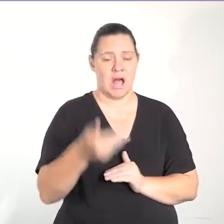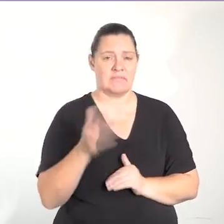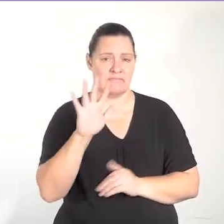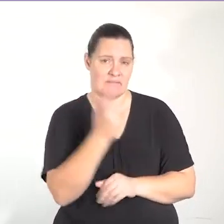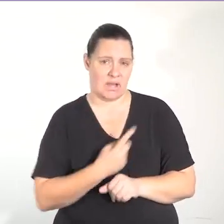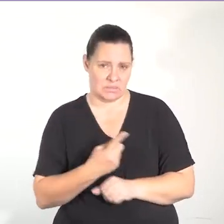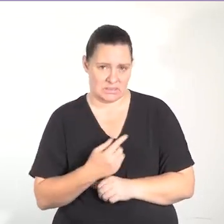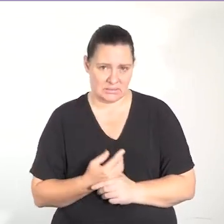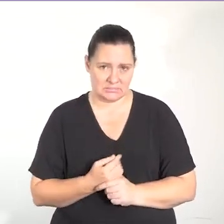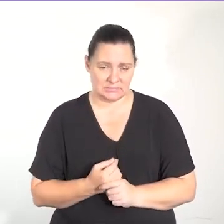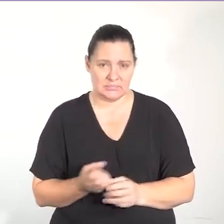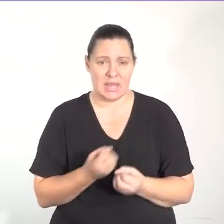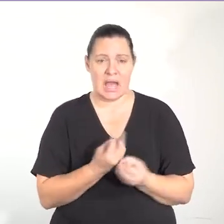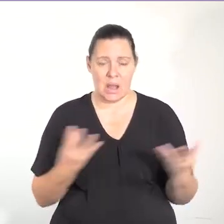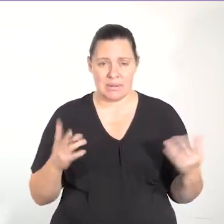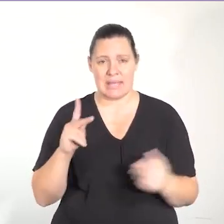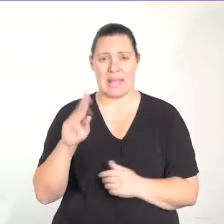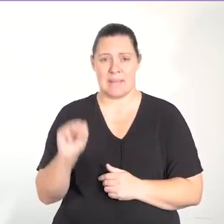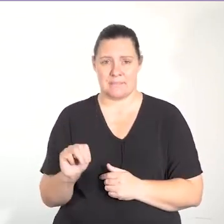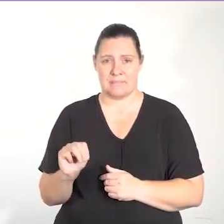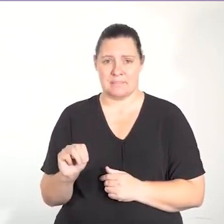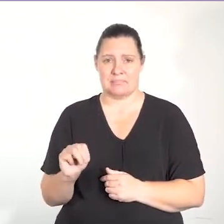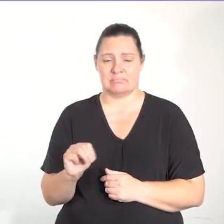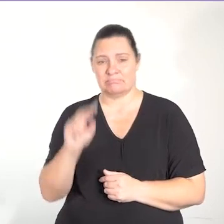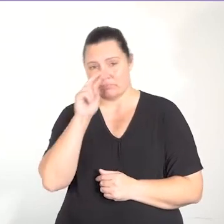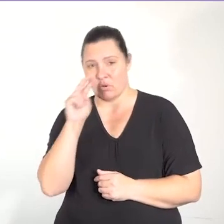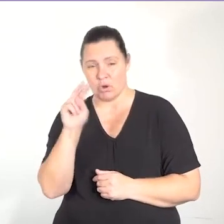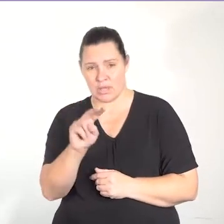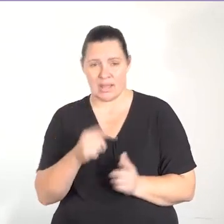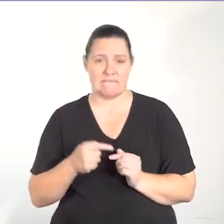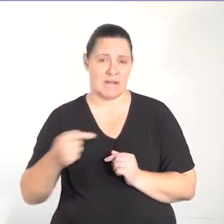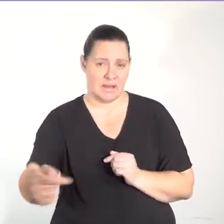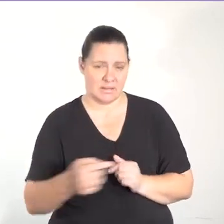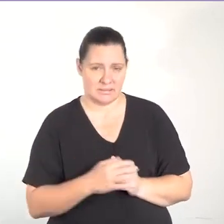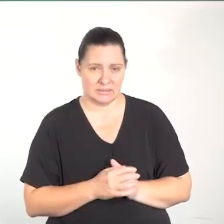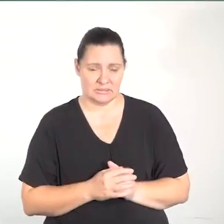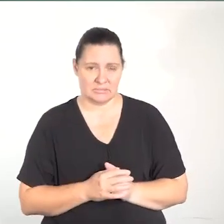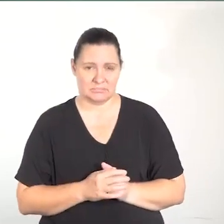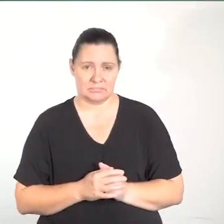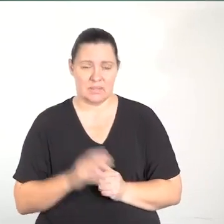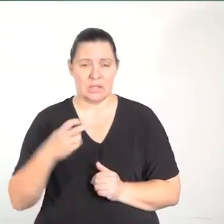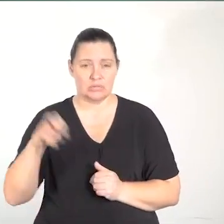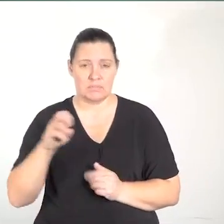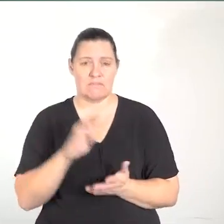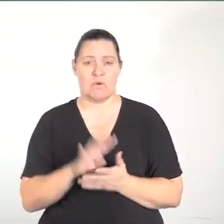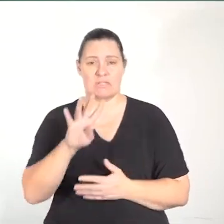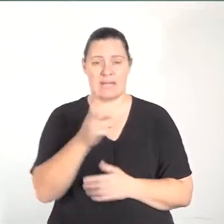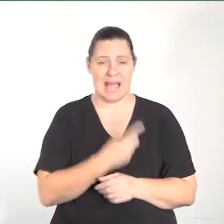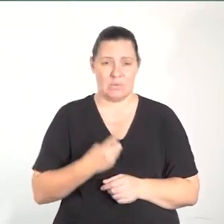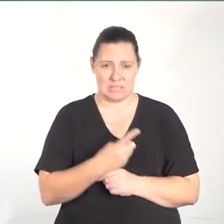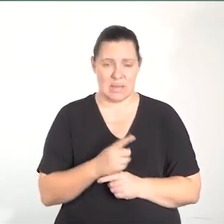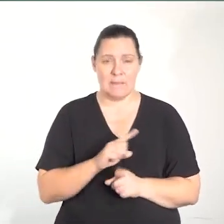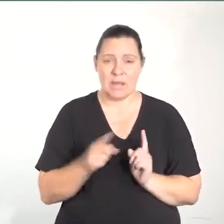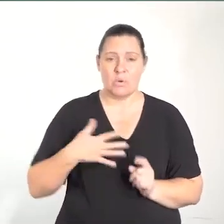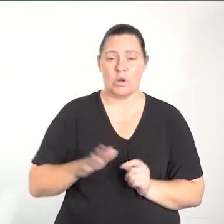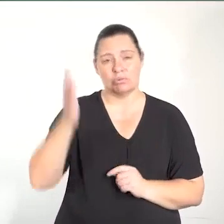after 5 hours? So how many kilometers we are looking at the distance? So the whole trip was 14 hours, but